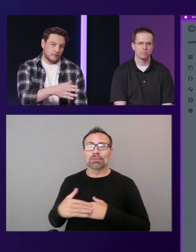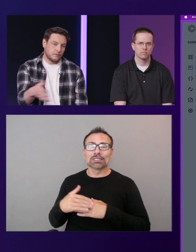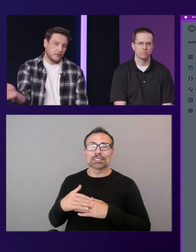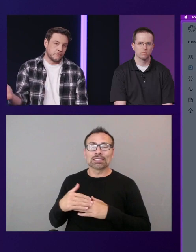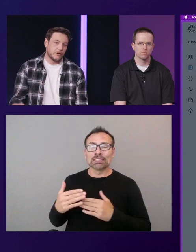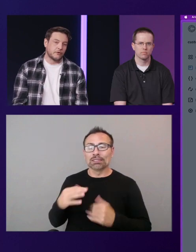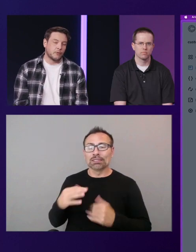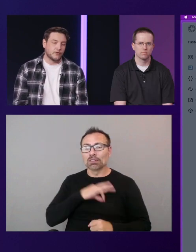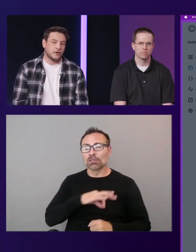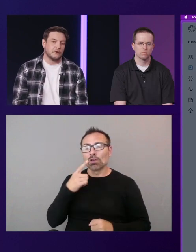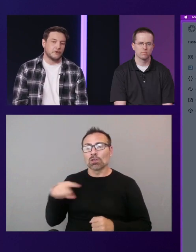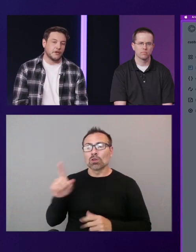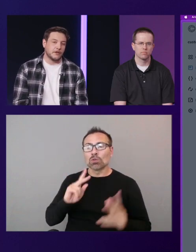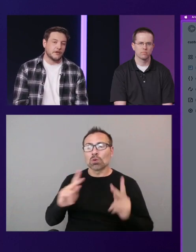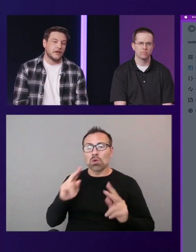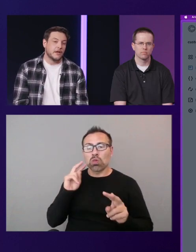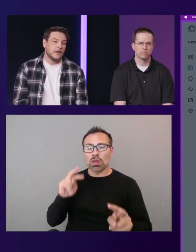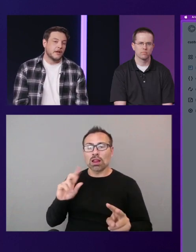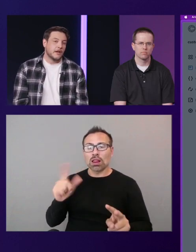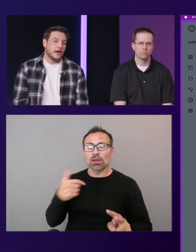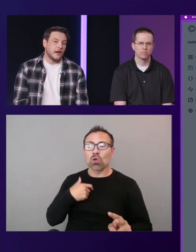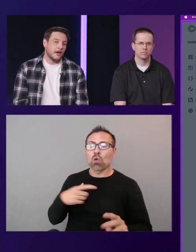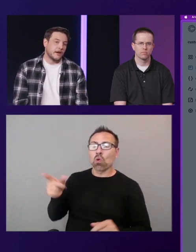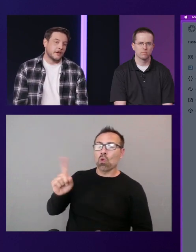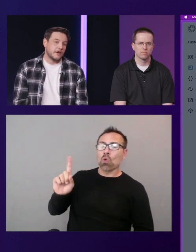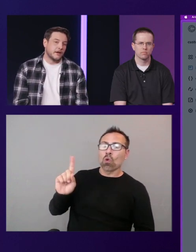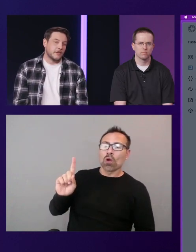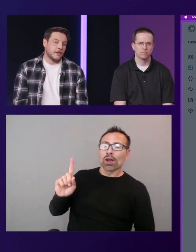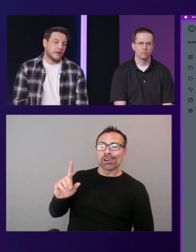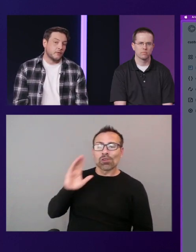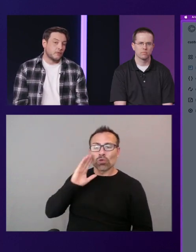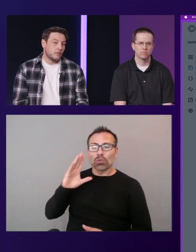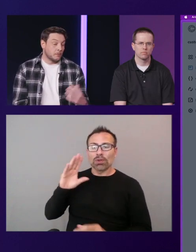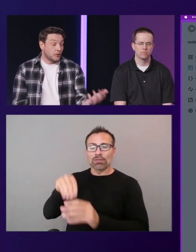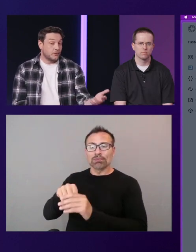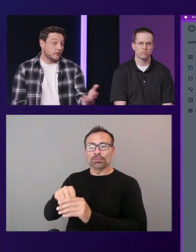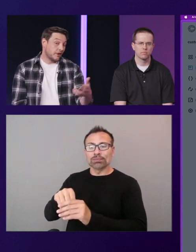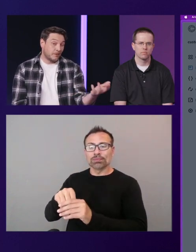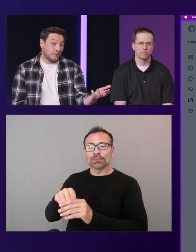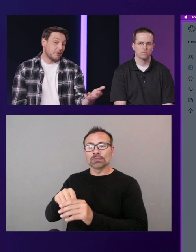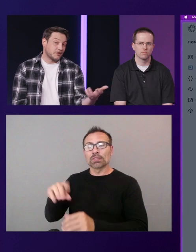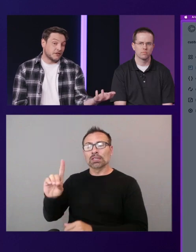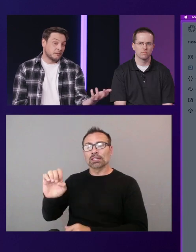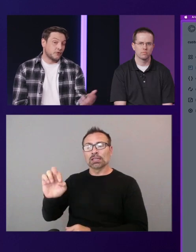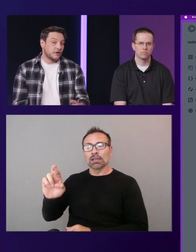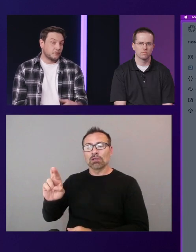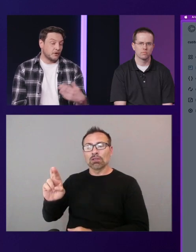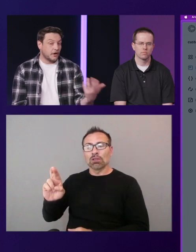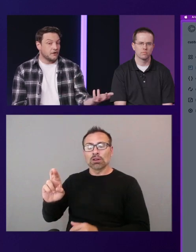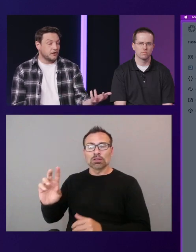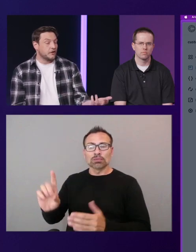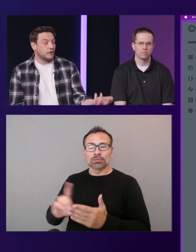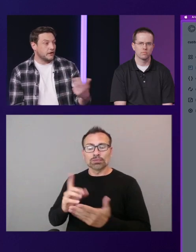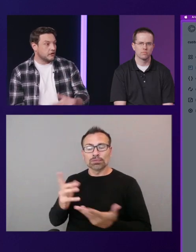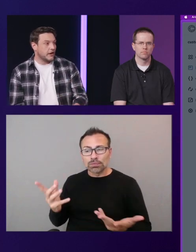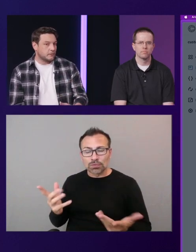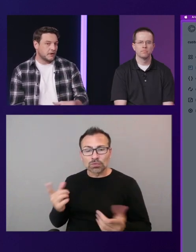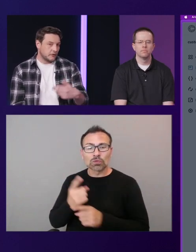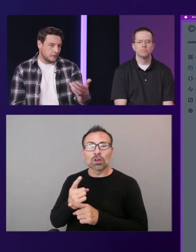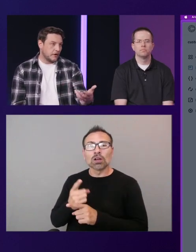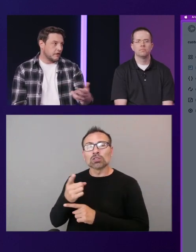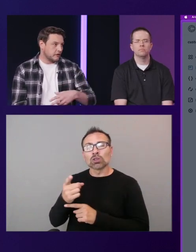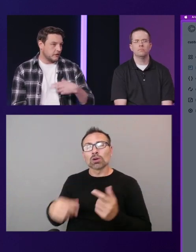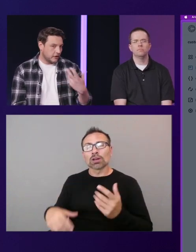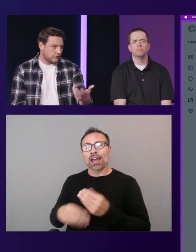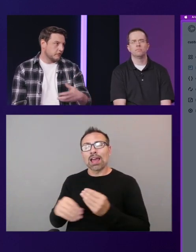the directory where it's going to be located. And then probably just as important is we're going to call it to also add a test, because